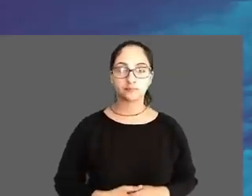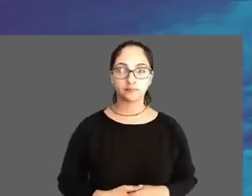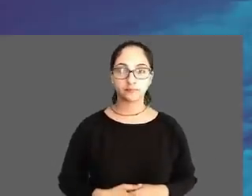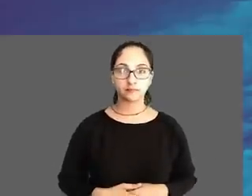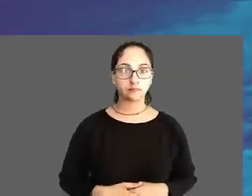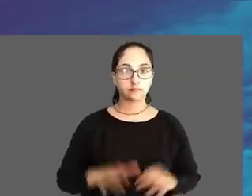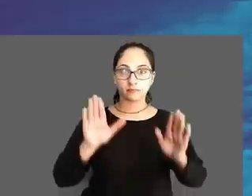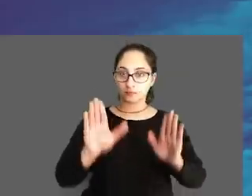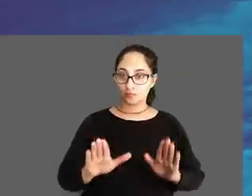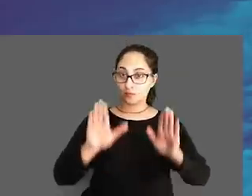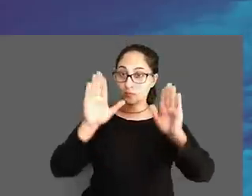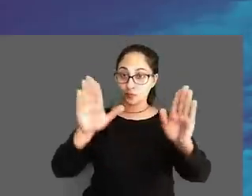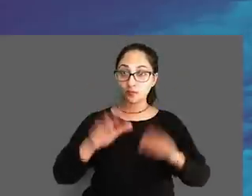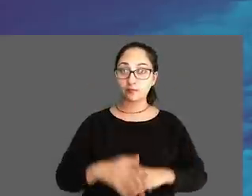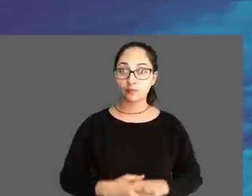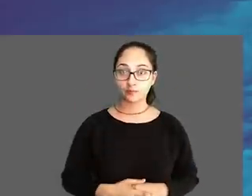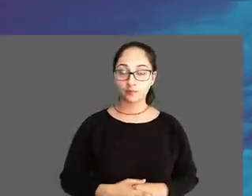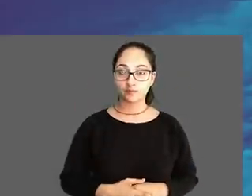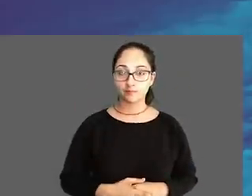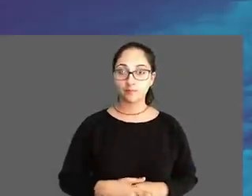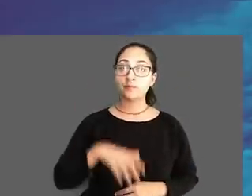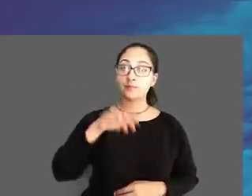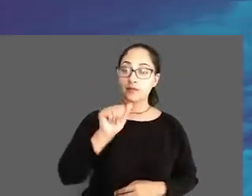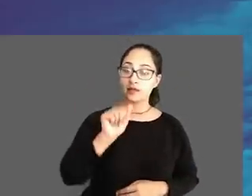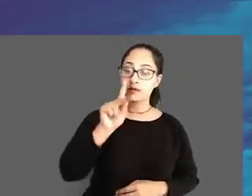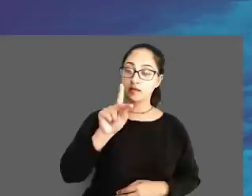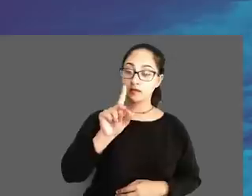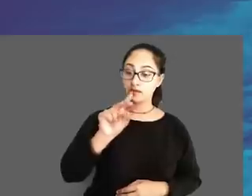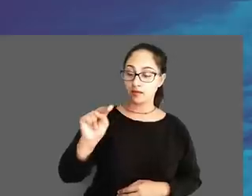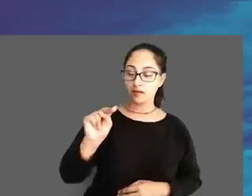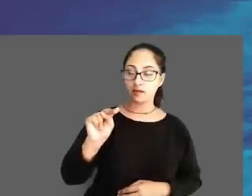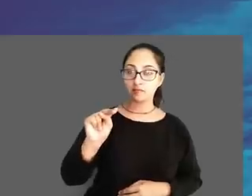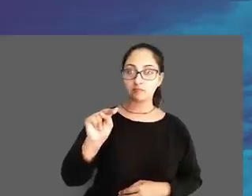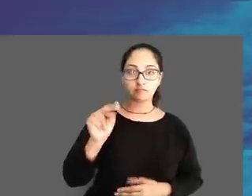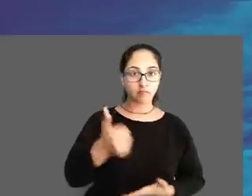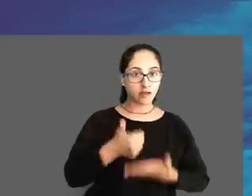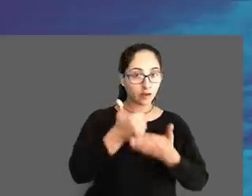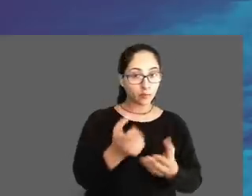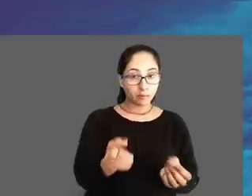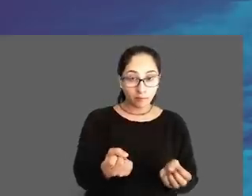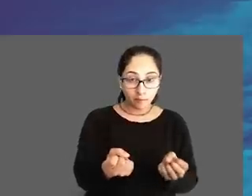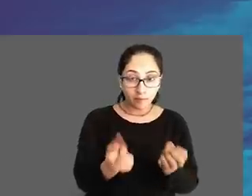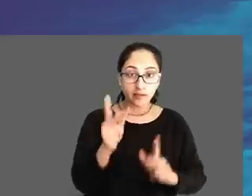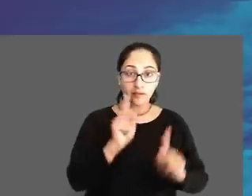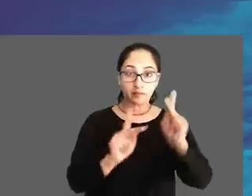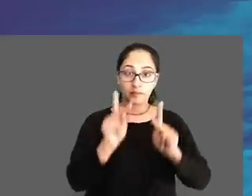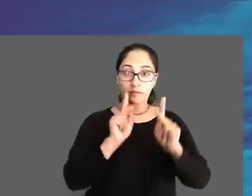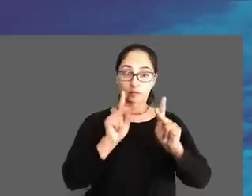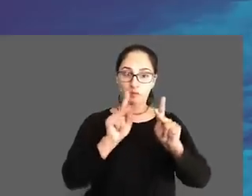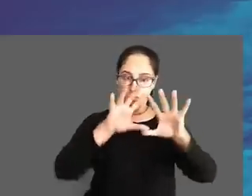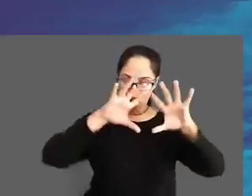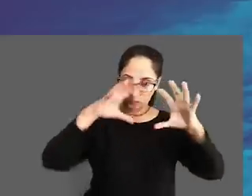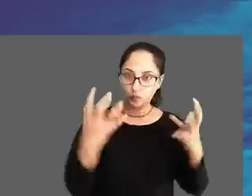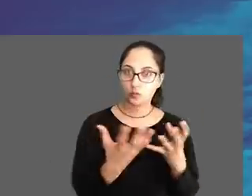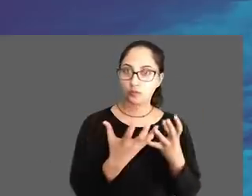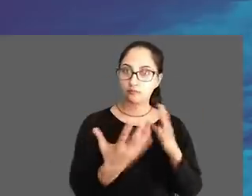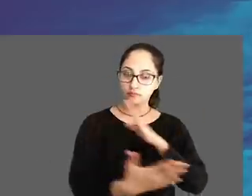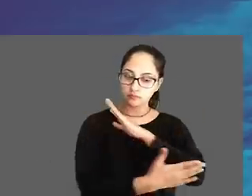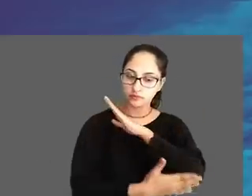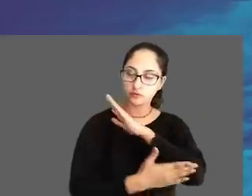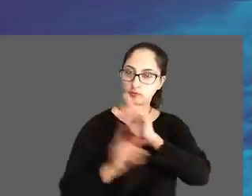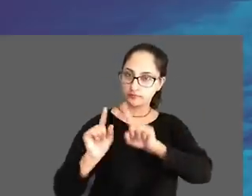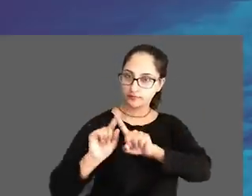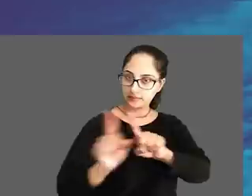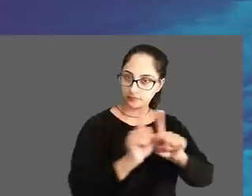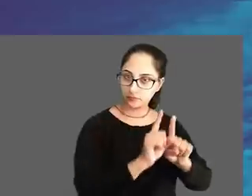touches many, many people across the globe. And there's a lot of beneficiaries. And I think that we're